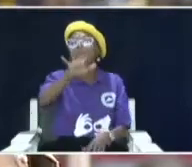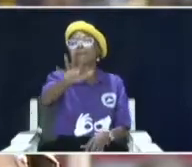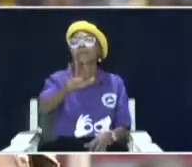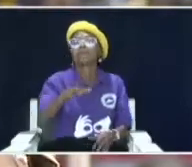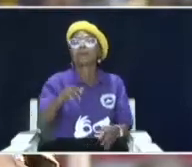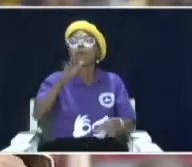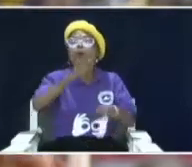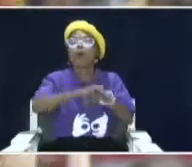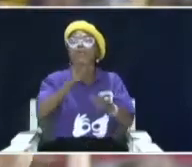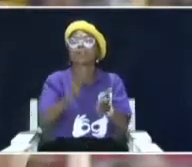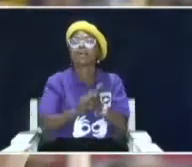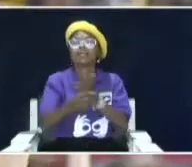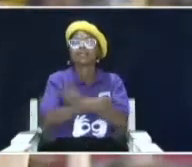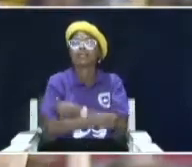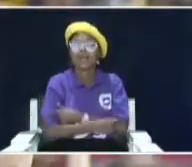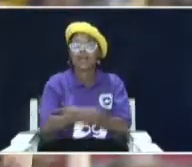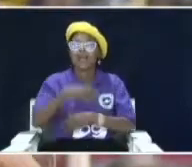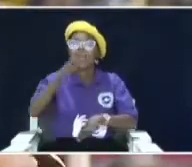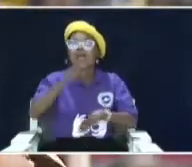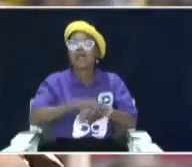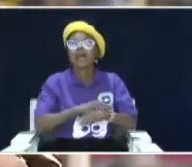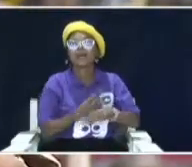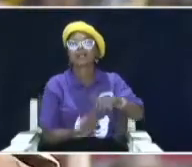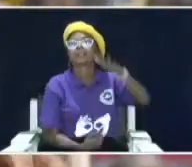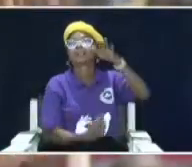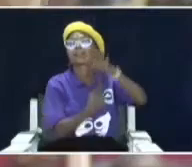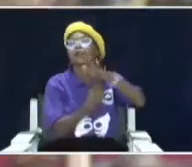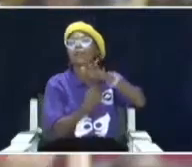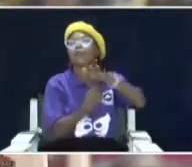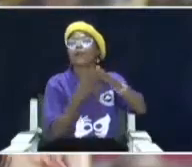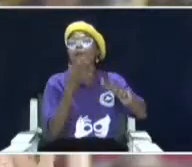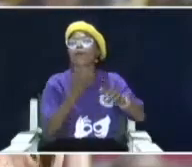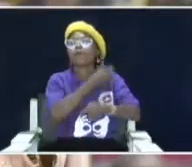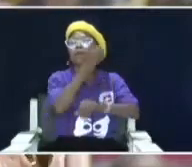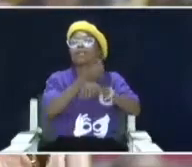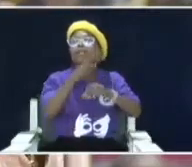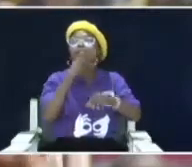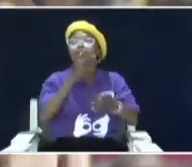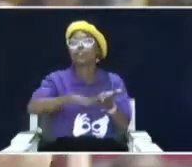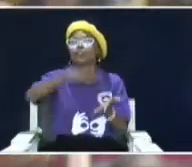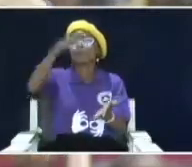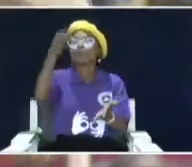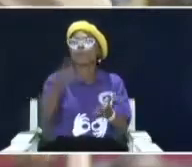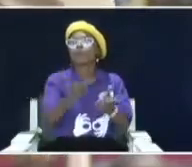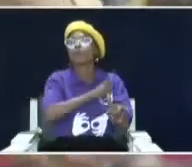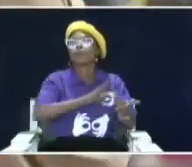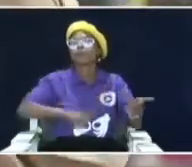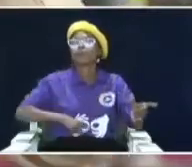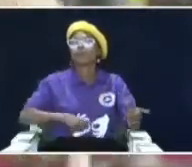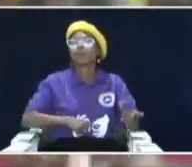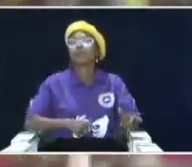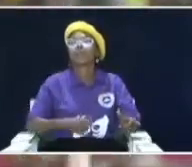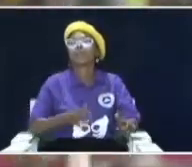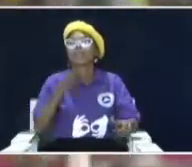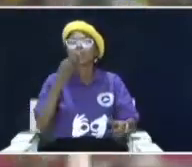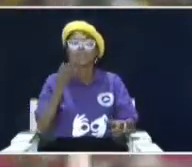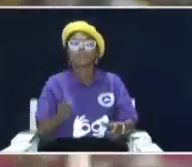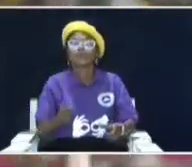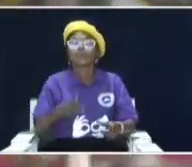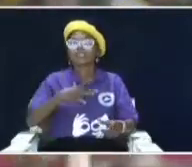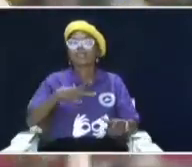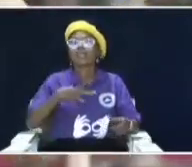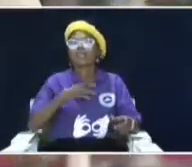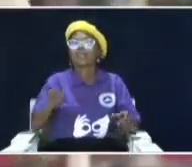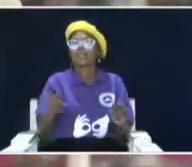on that day, at the top of Mount Sinai, the glory of the Lord came down and it was like a consuming